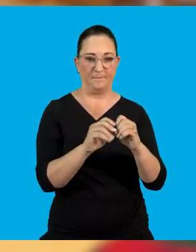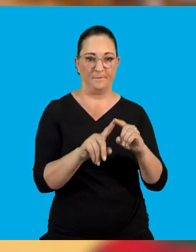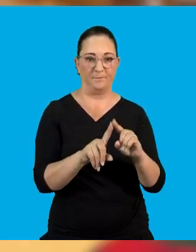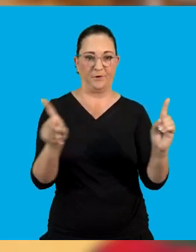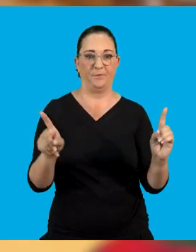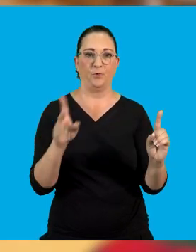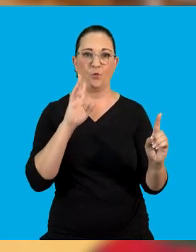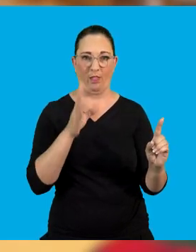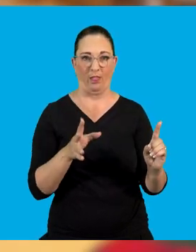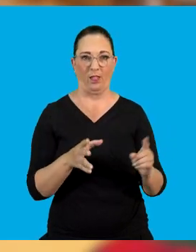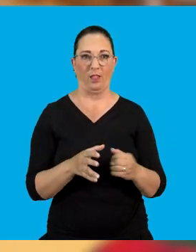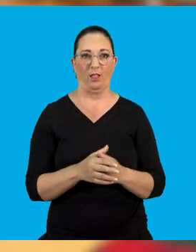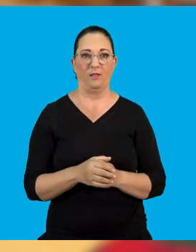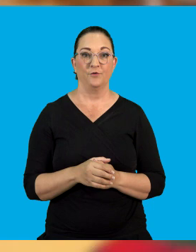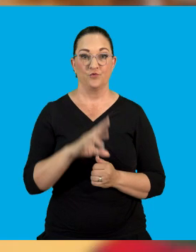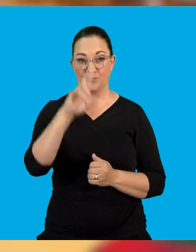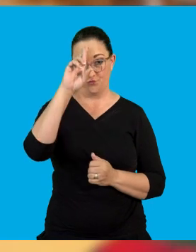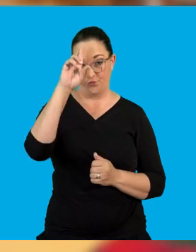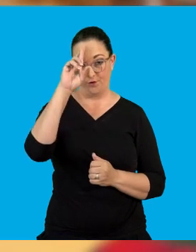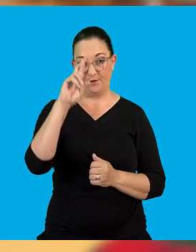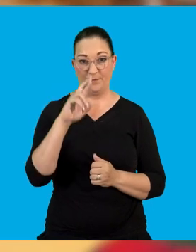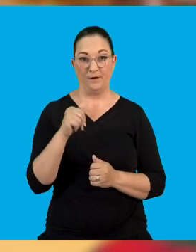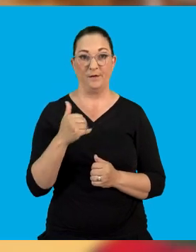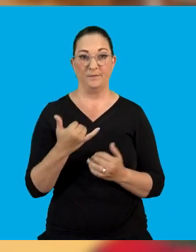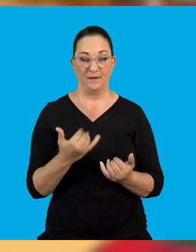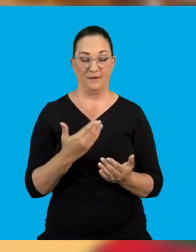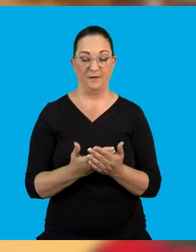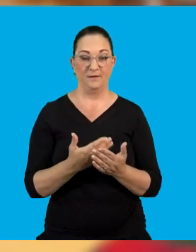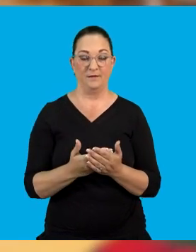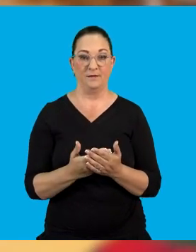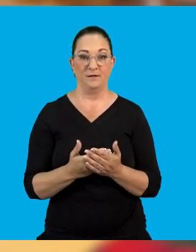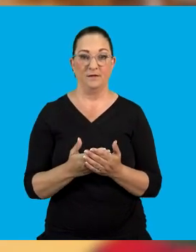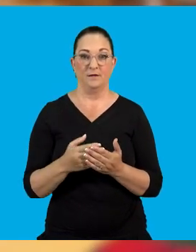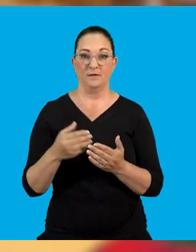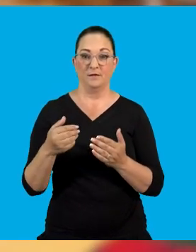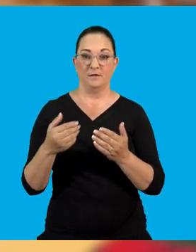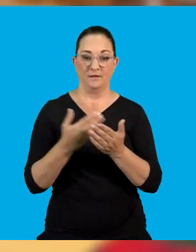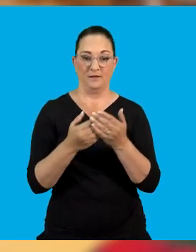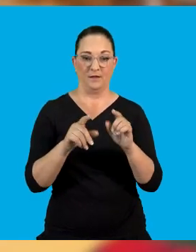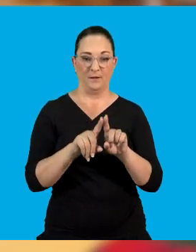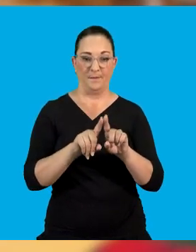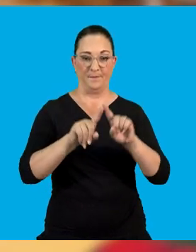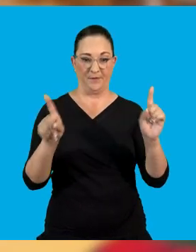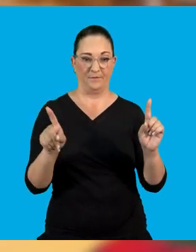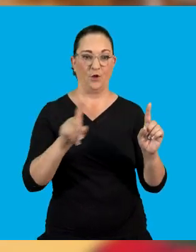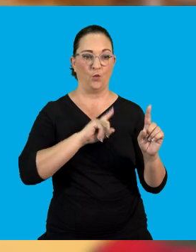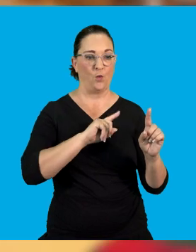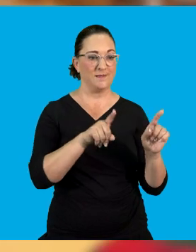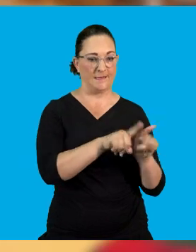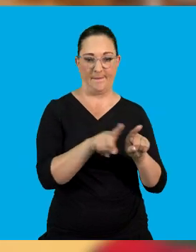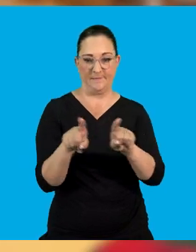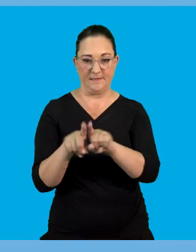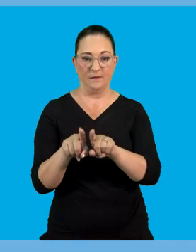charge, they are going to repel each other. We always need to remember that like charges repel and unlike charges, they